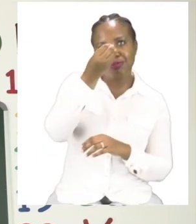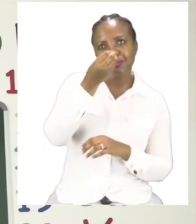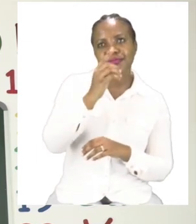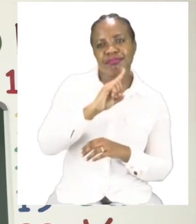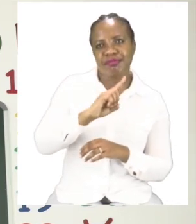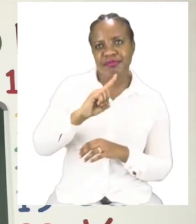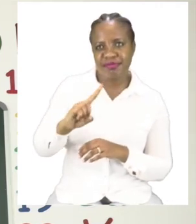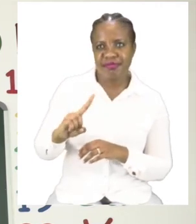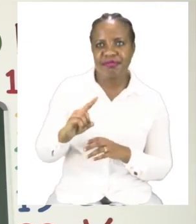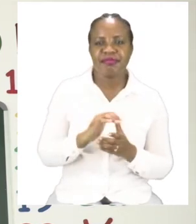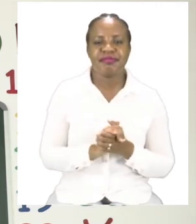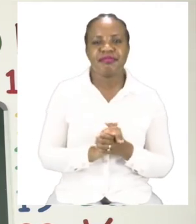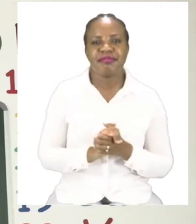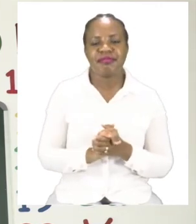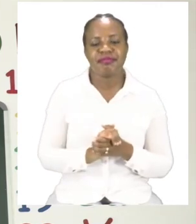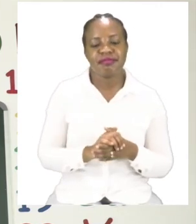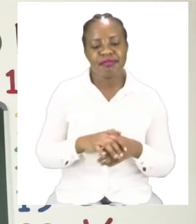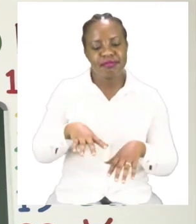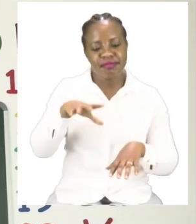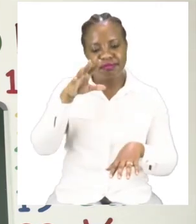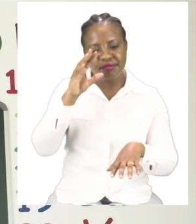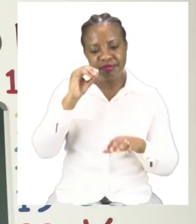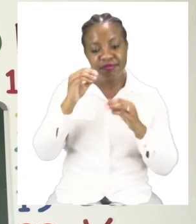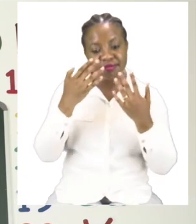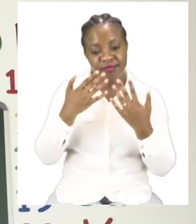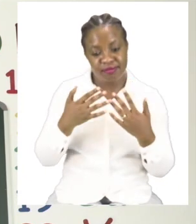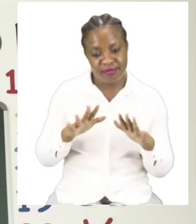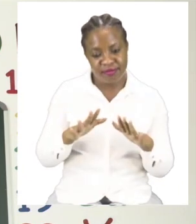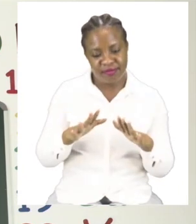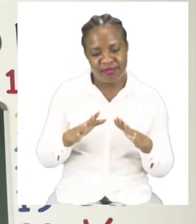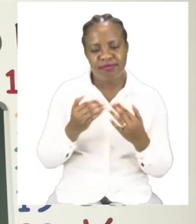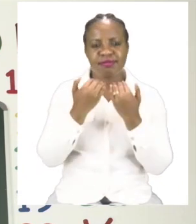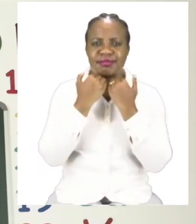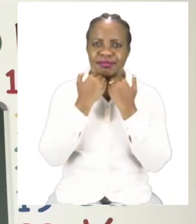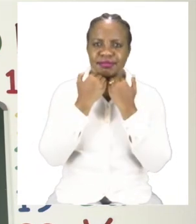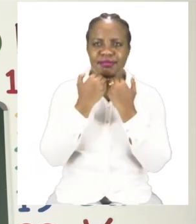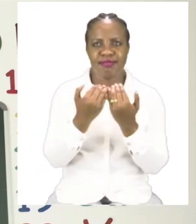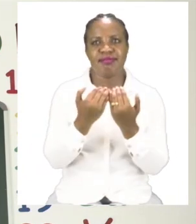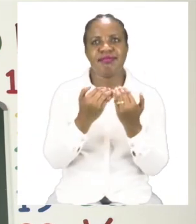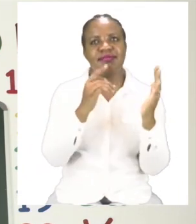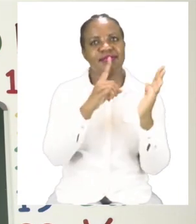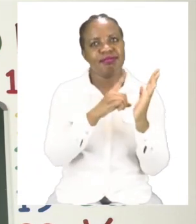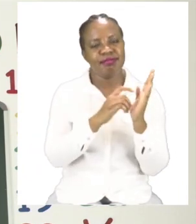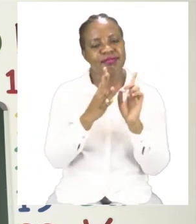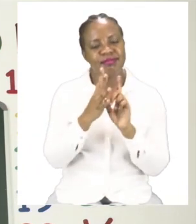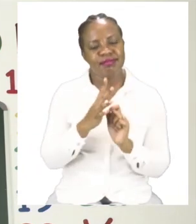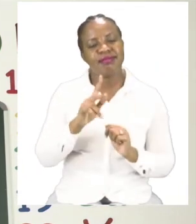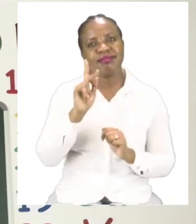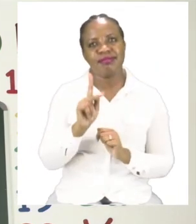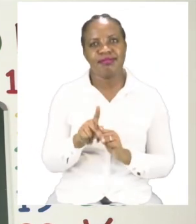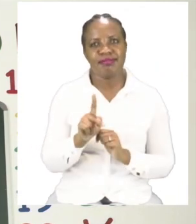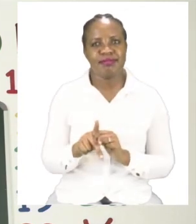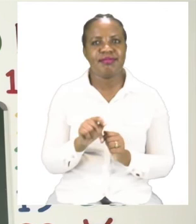that we are done with our lesson, it's very important for us to sanitize. So let us take our sanitizer.